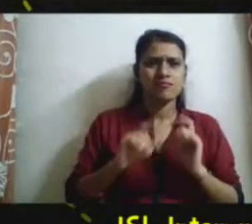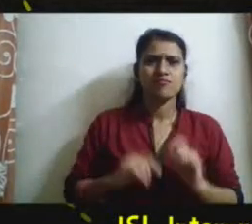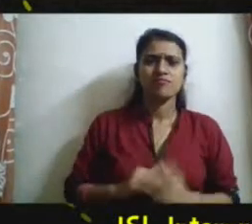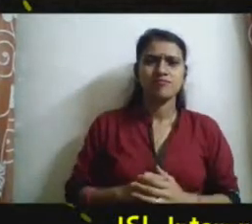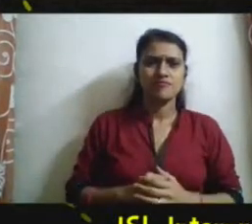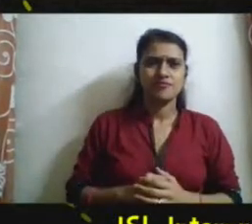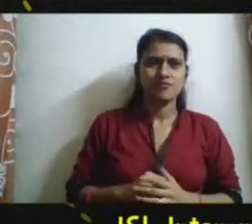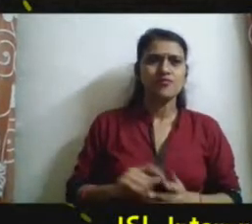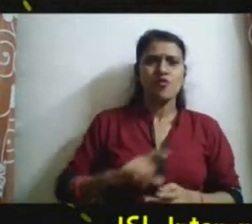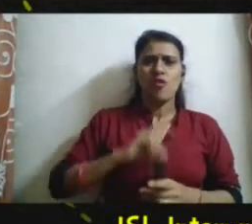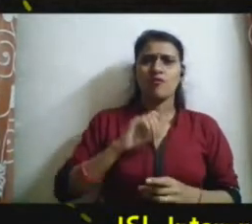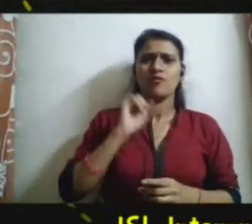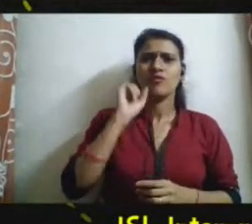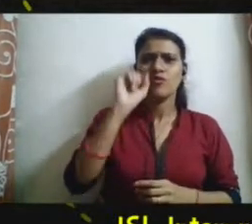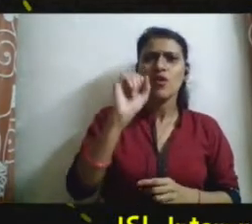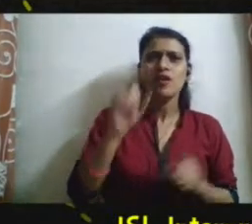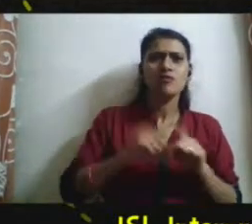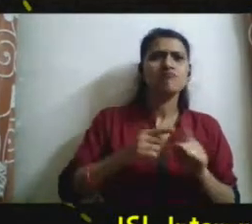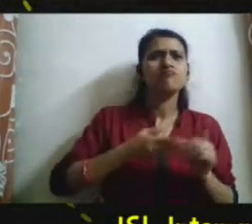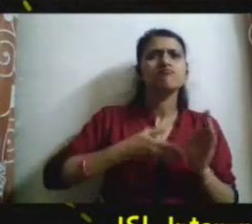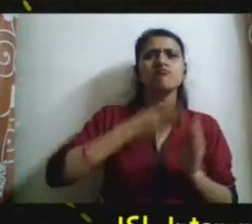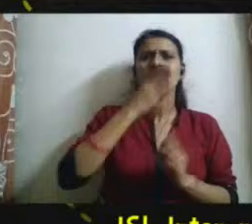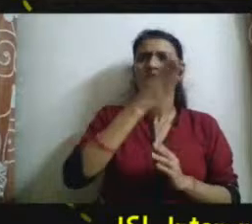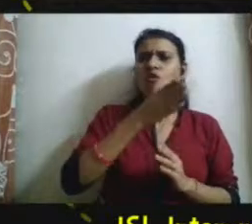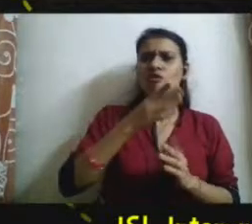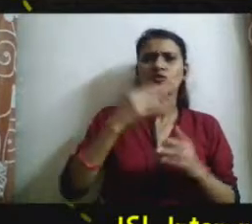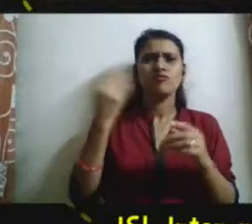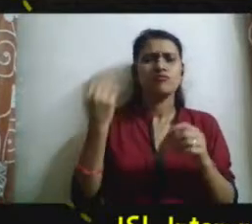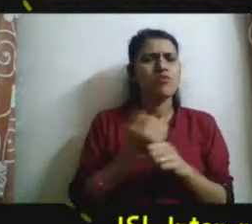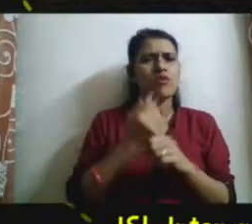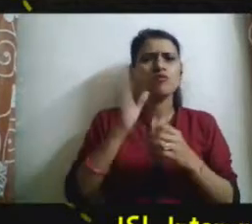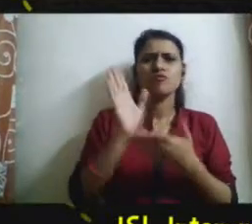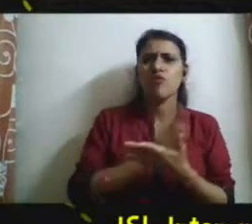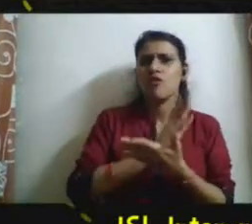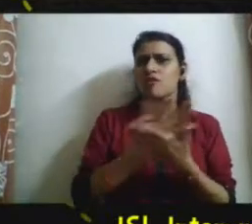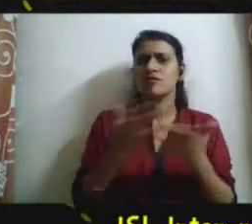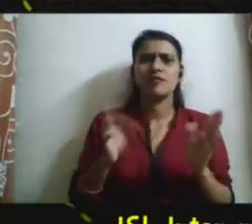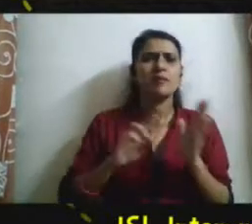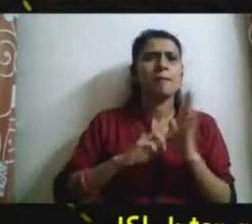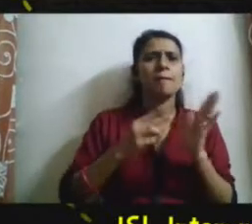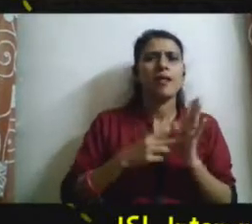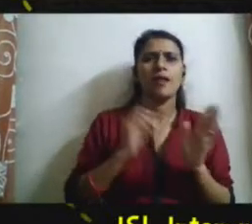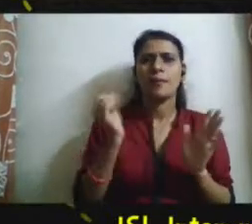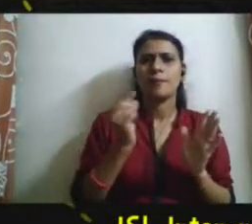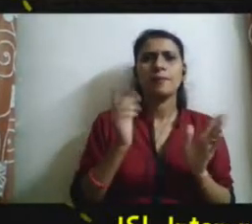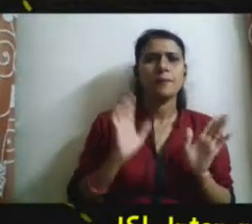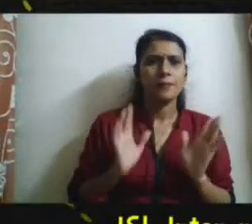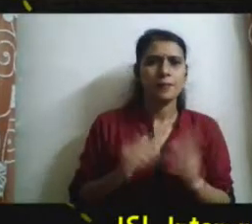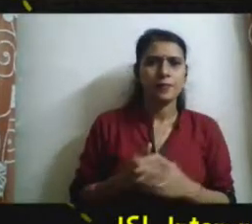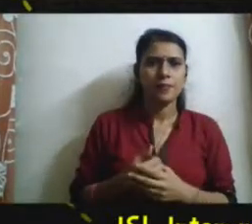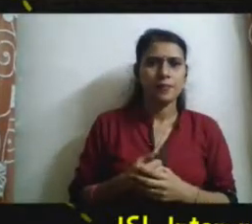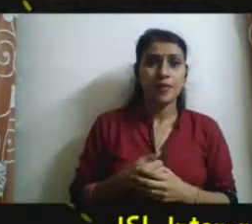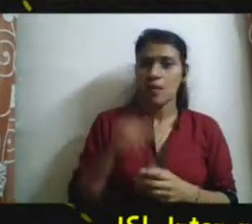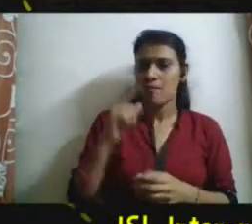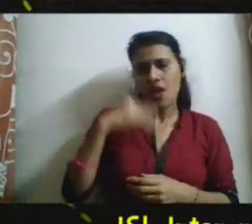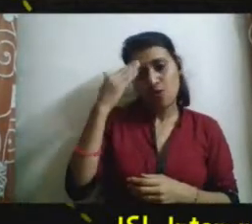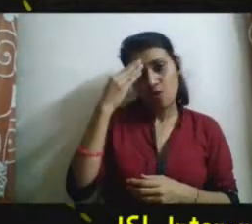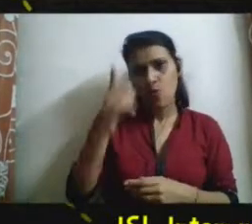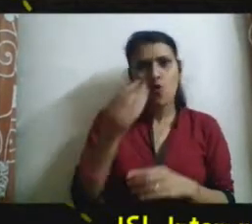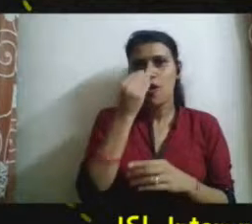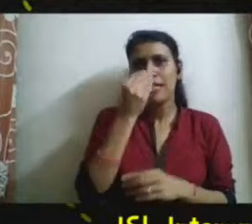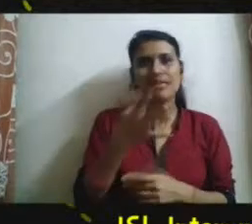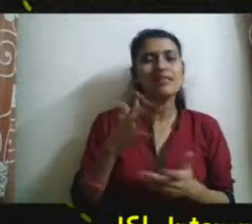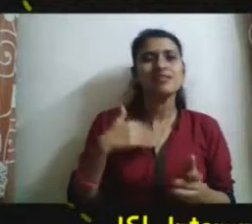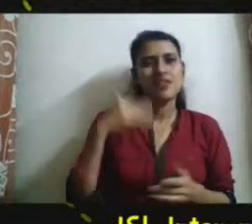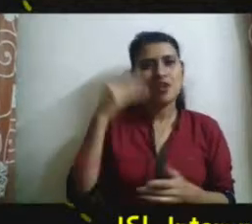that you go and you make meaning wherever you want to make meaning. But I don't know if that is easy. And I wondered if you could